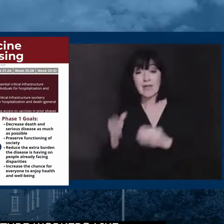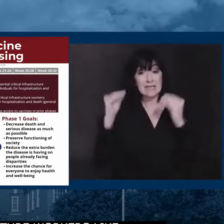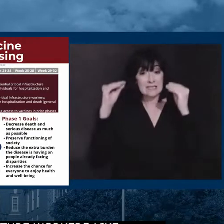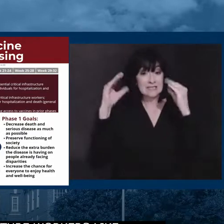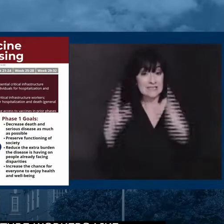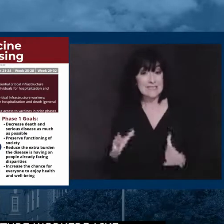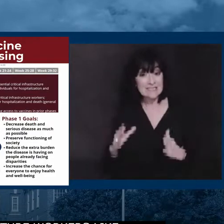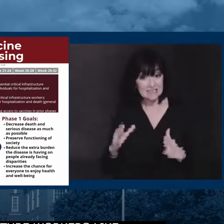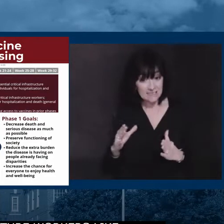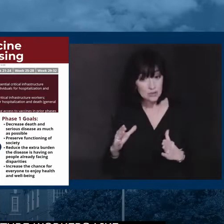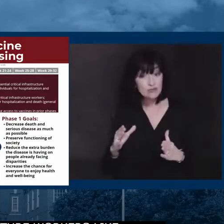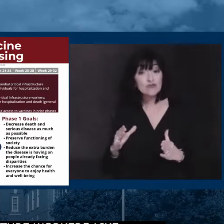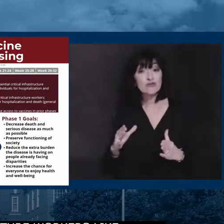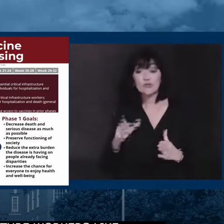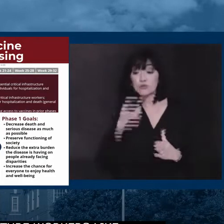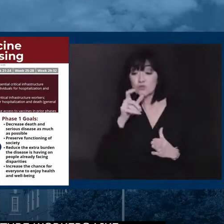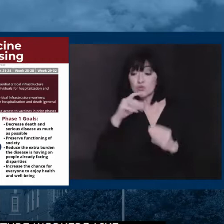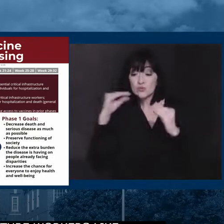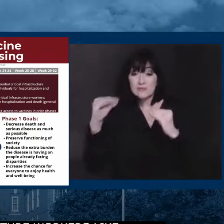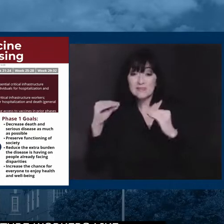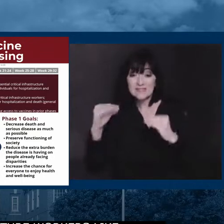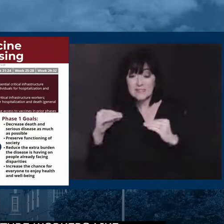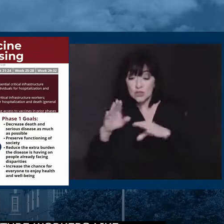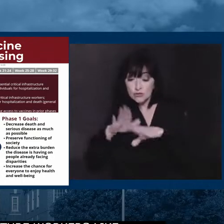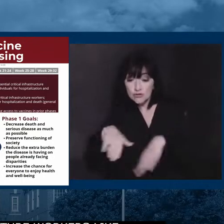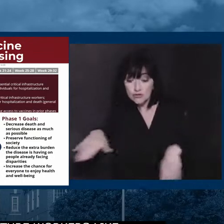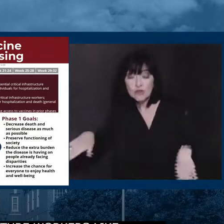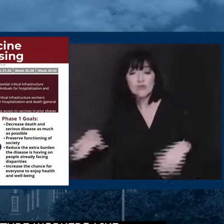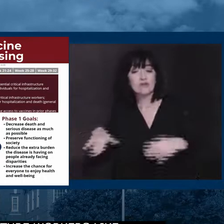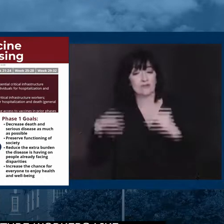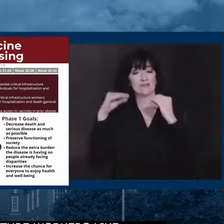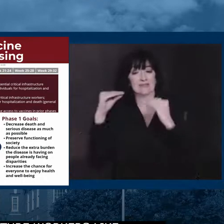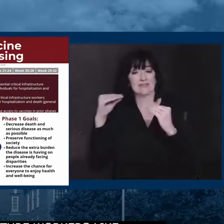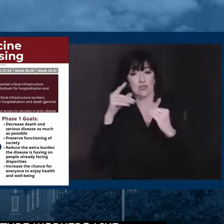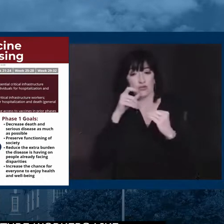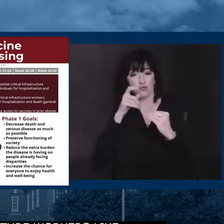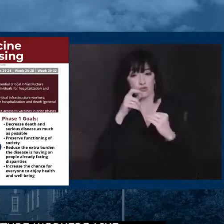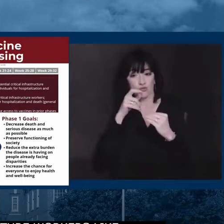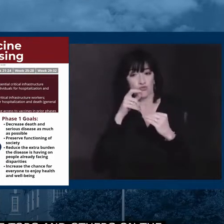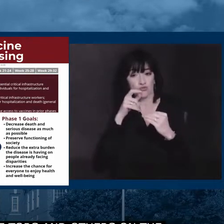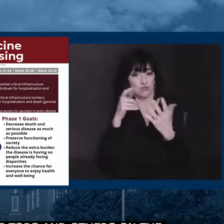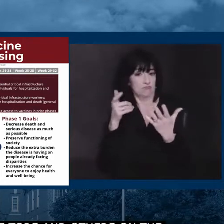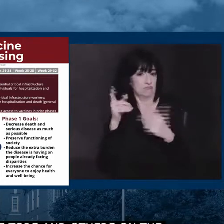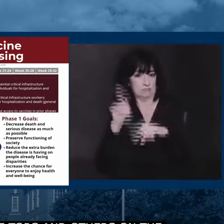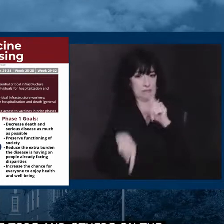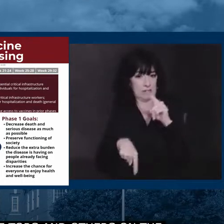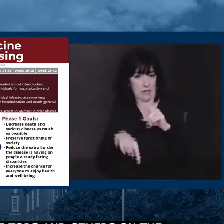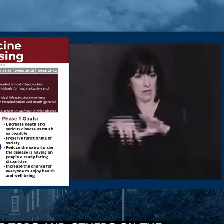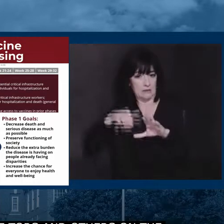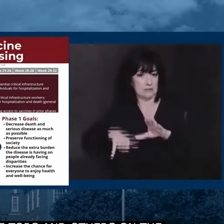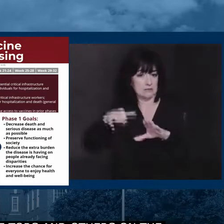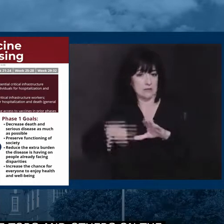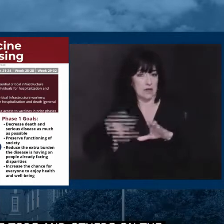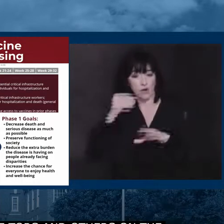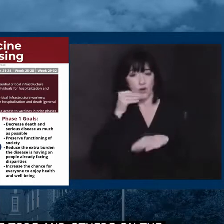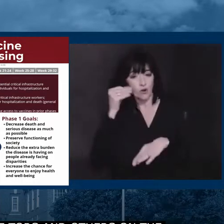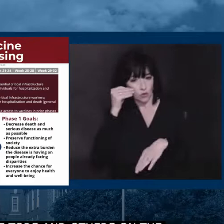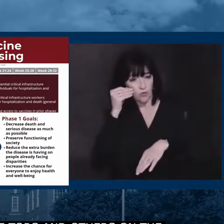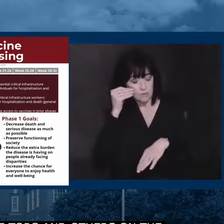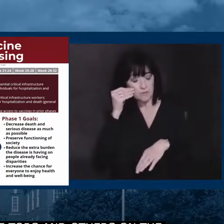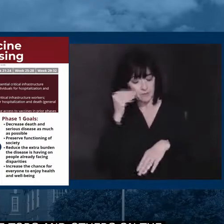in 1B. And then we'll roll into phases 2 and 3 and 4 about